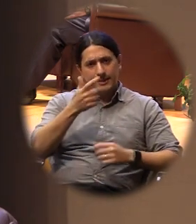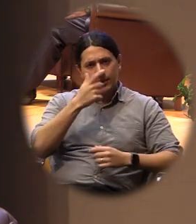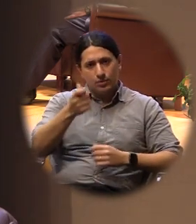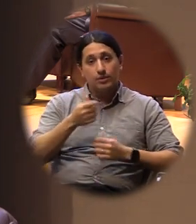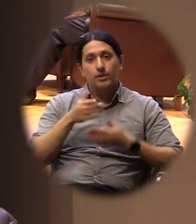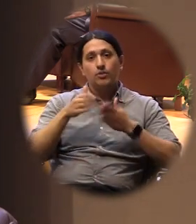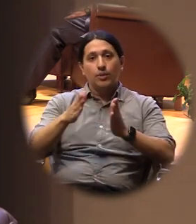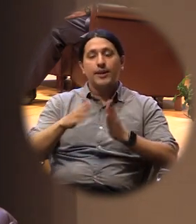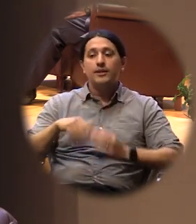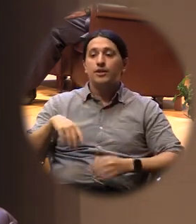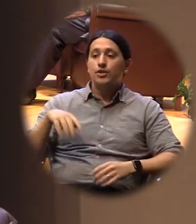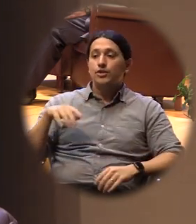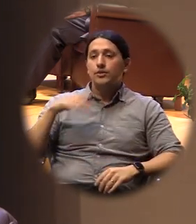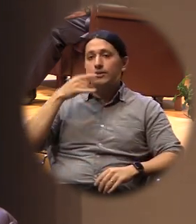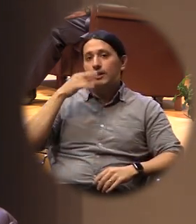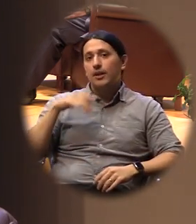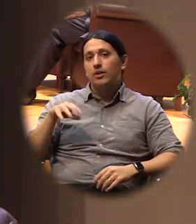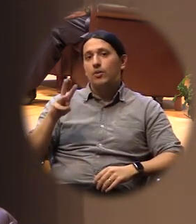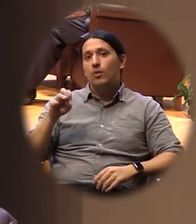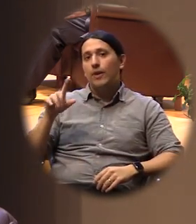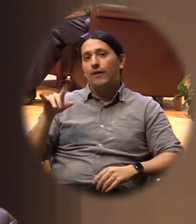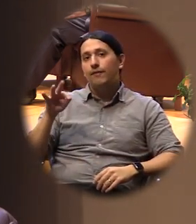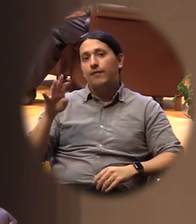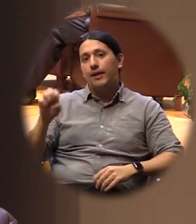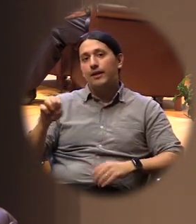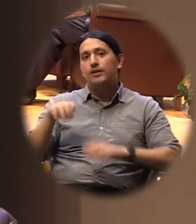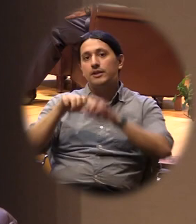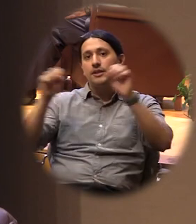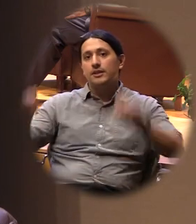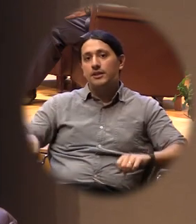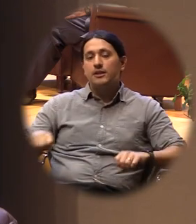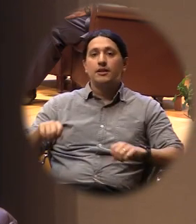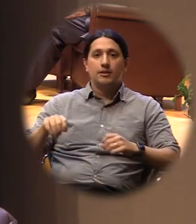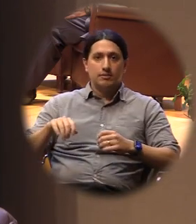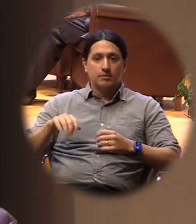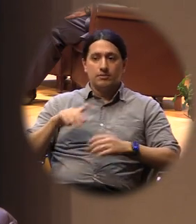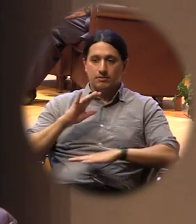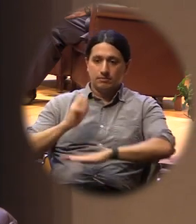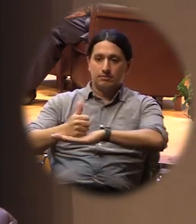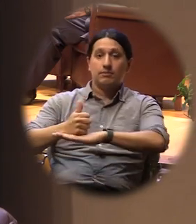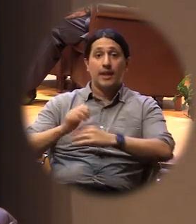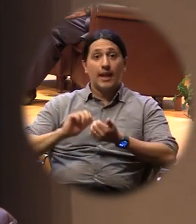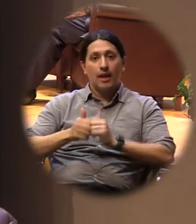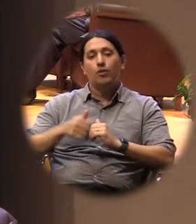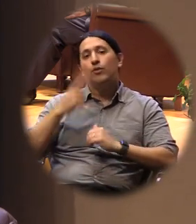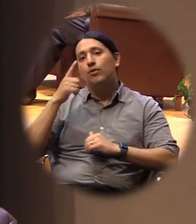that the whole child welfare system grew up as a way of managing the black family